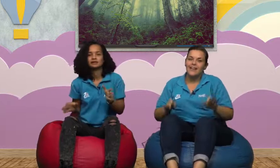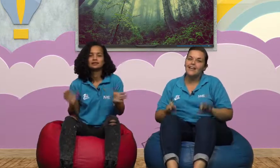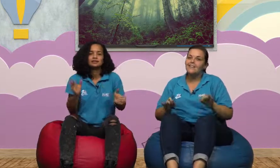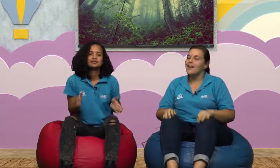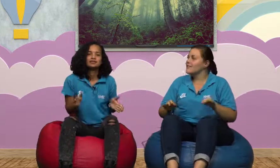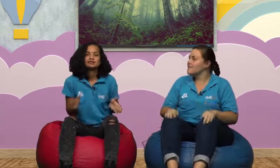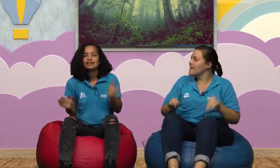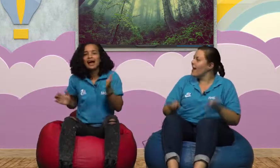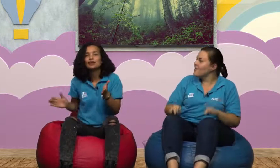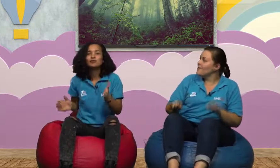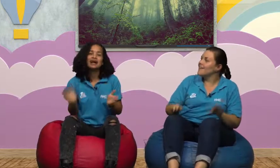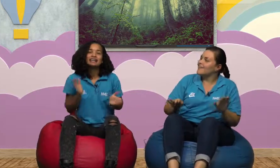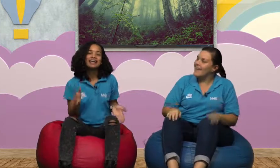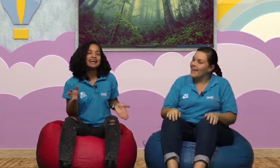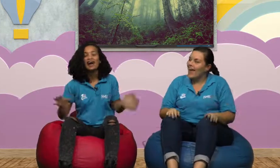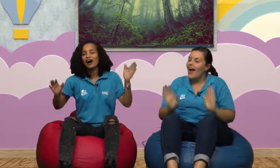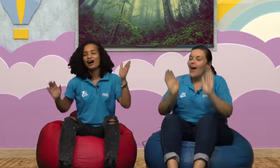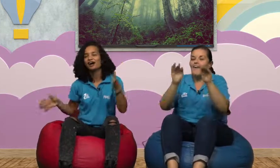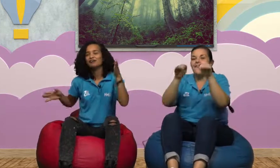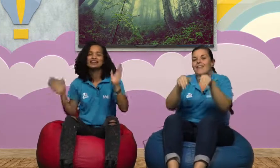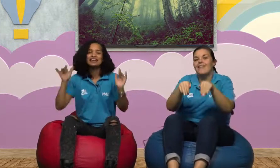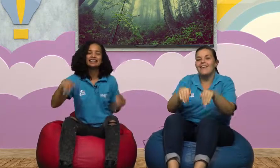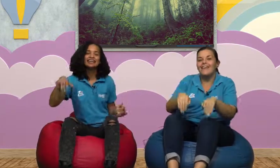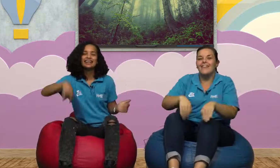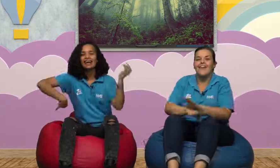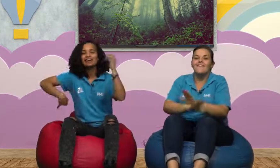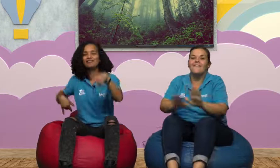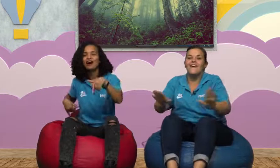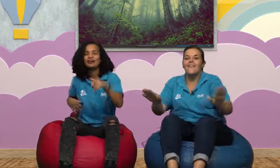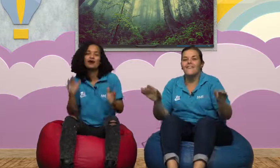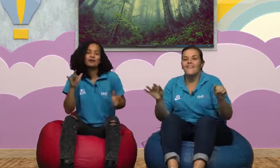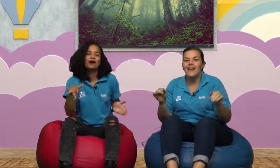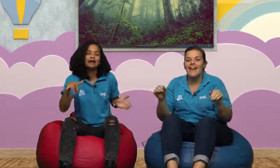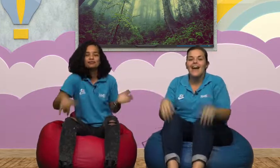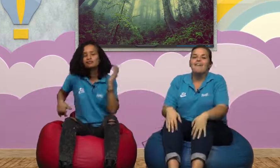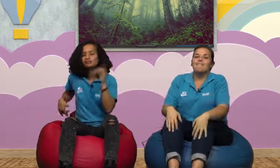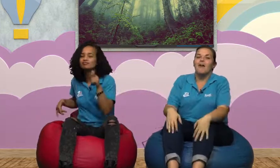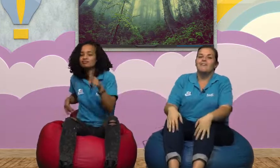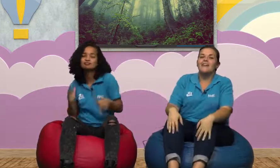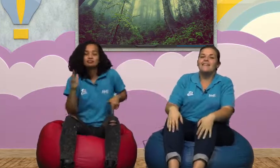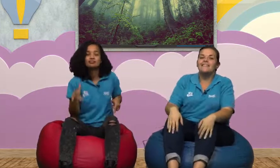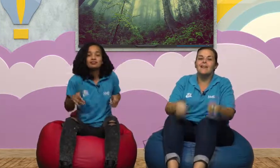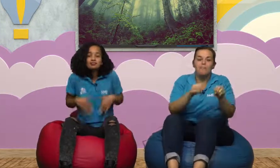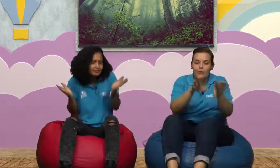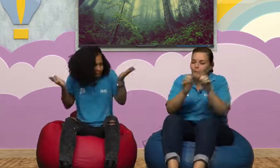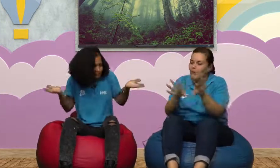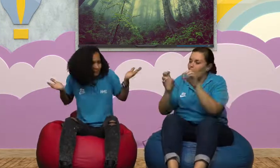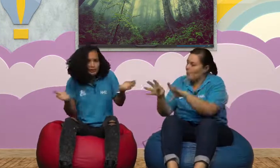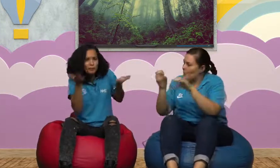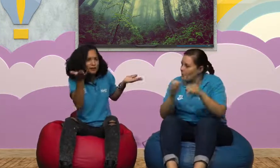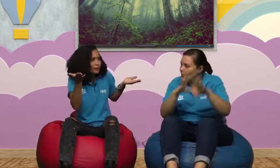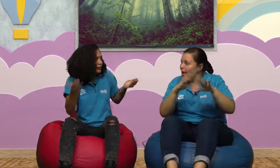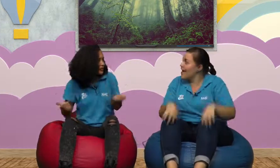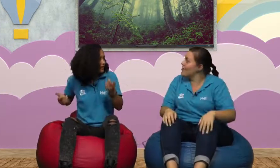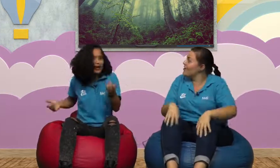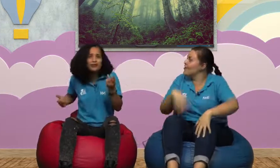Three little dragons went out one day, over the hill and far away. Mama Dragon said, pew, pew, pew,